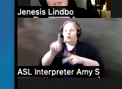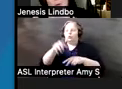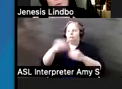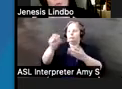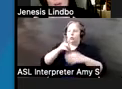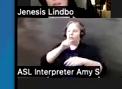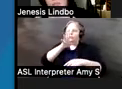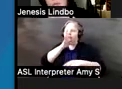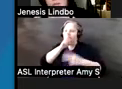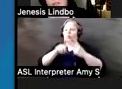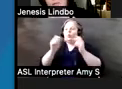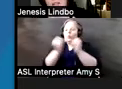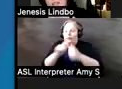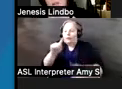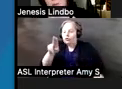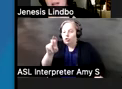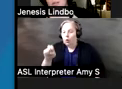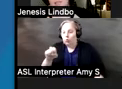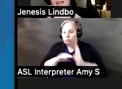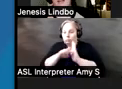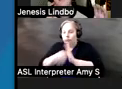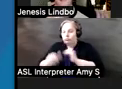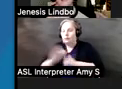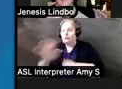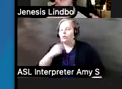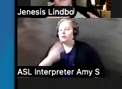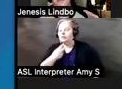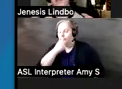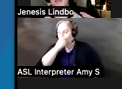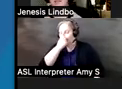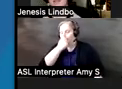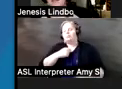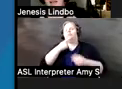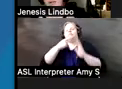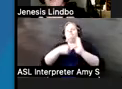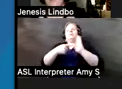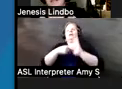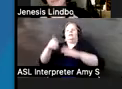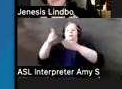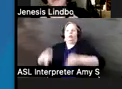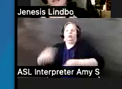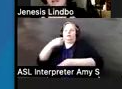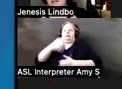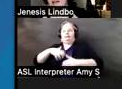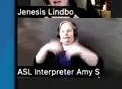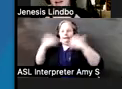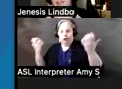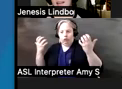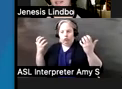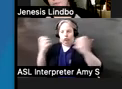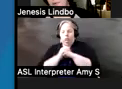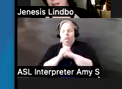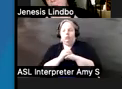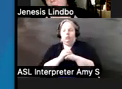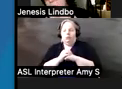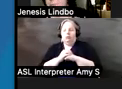the tone of the person's voice. So it will say, this person says this angrily. And that